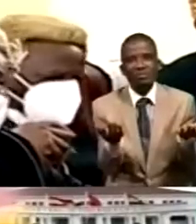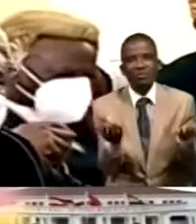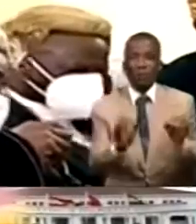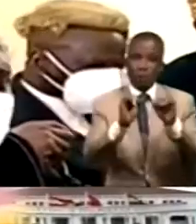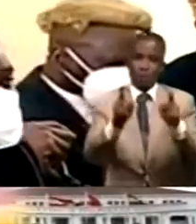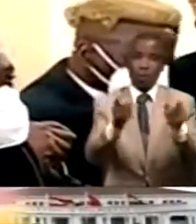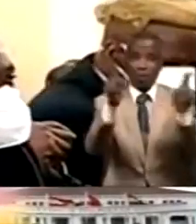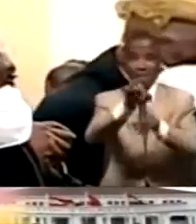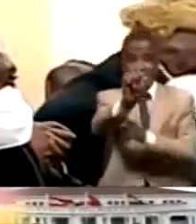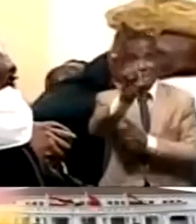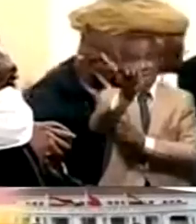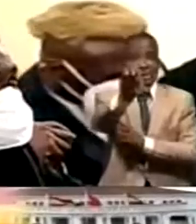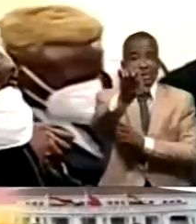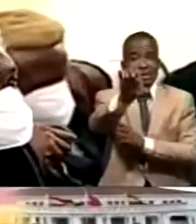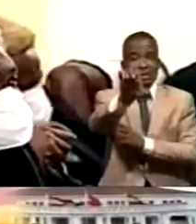the EC